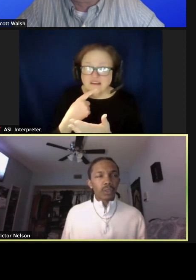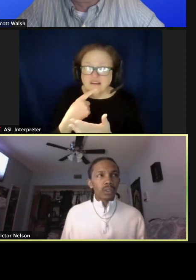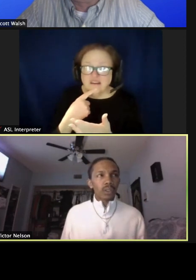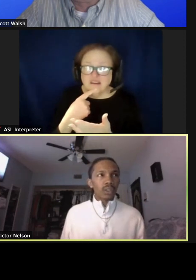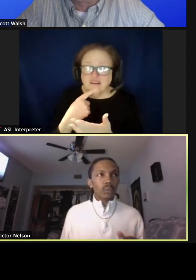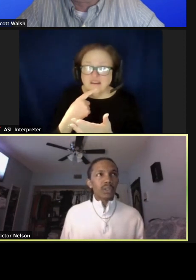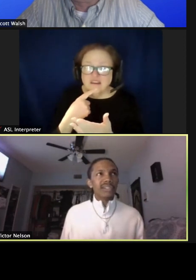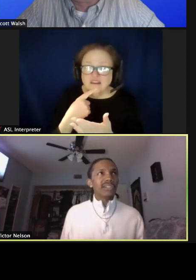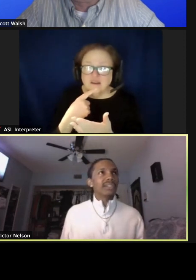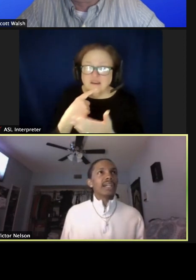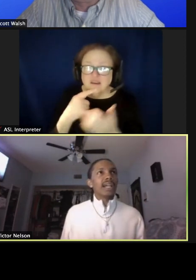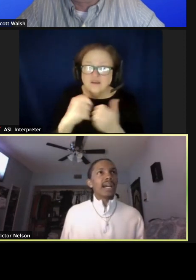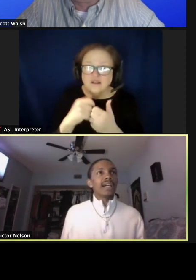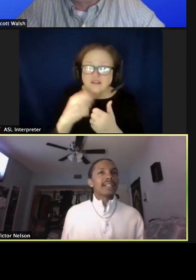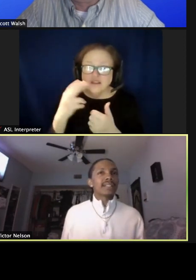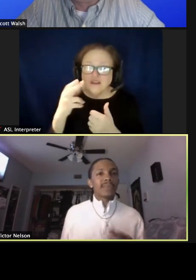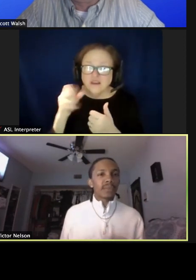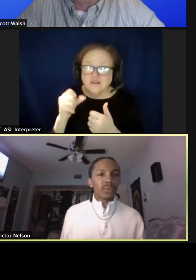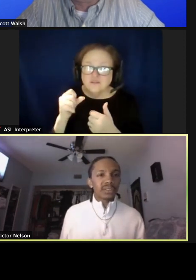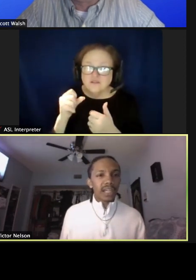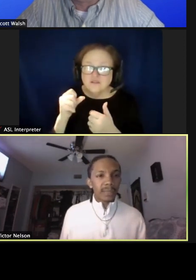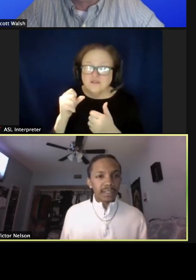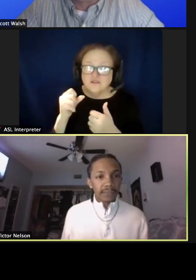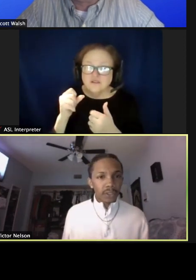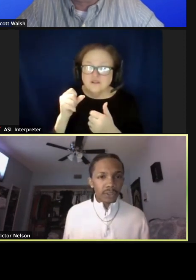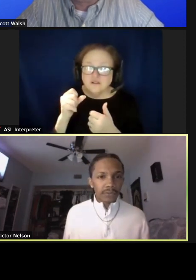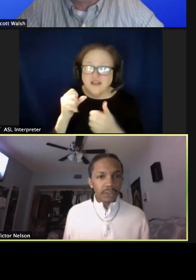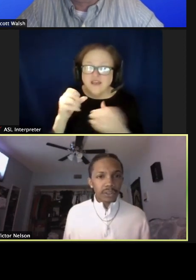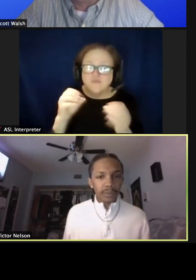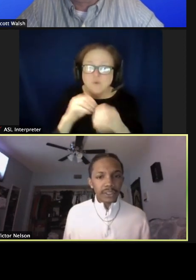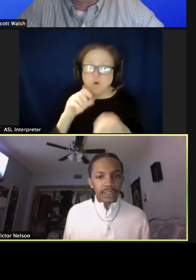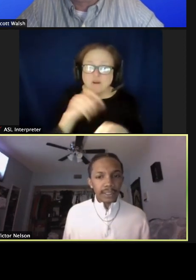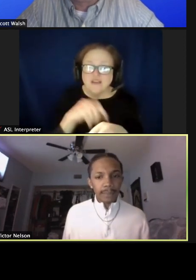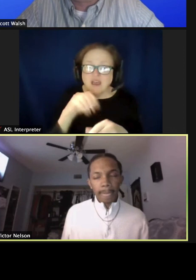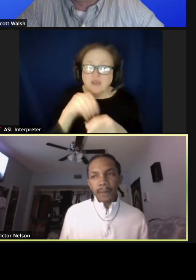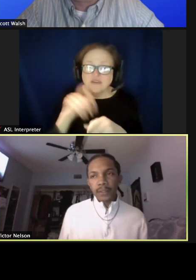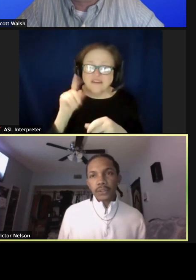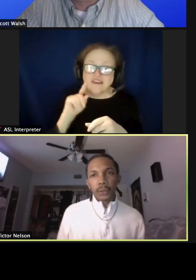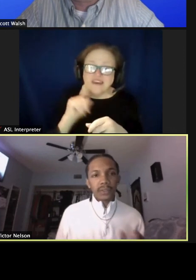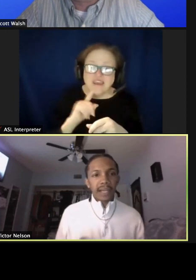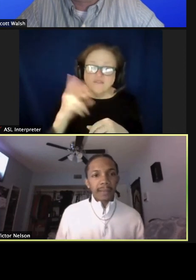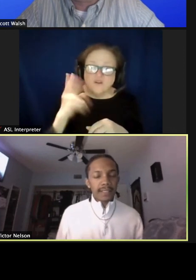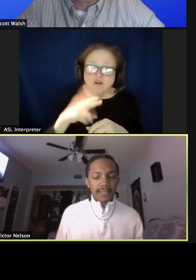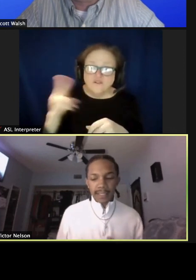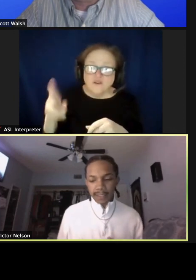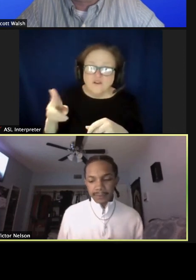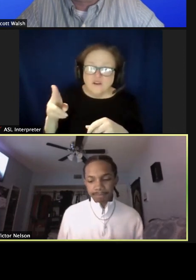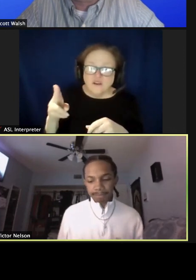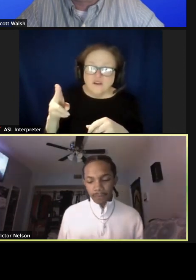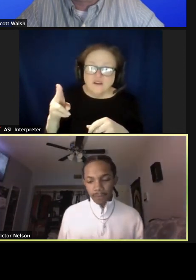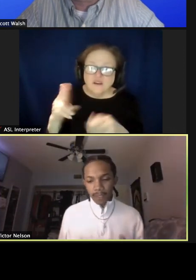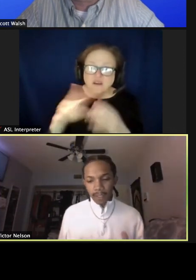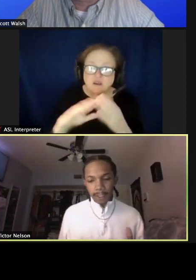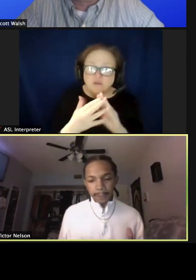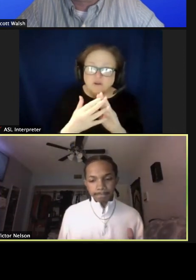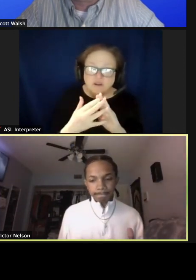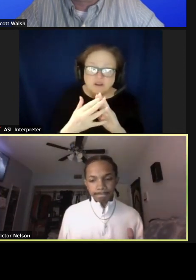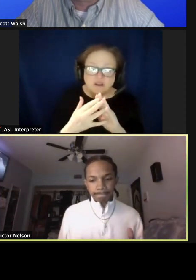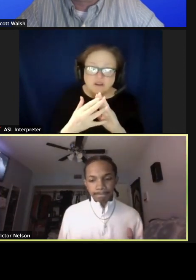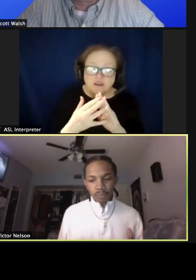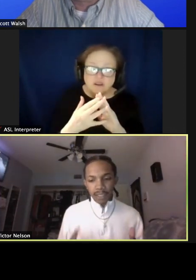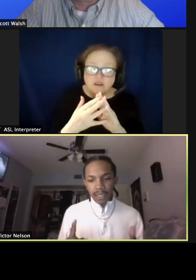is where I spent more time in the deaf and hard of hearing community. So with that being said, um,